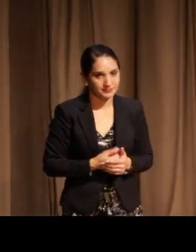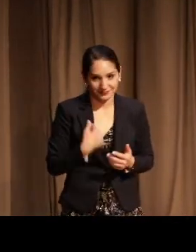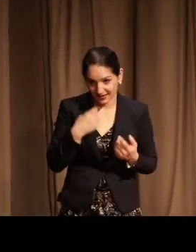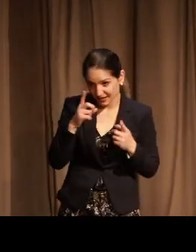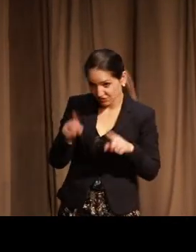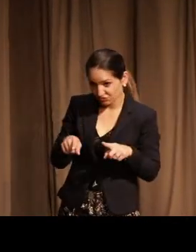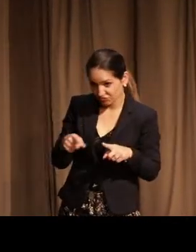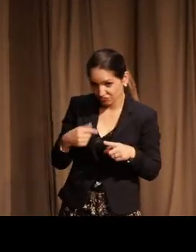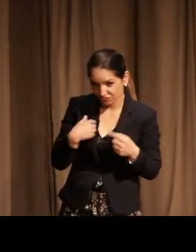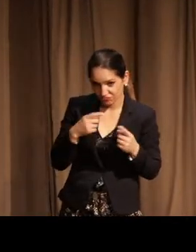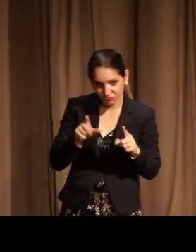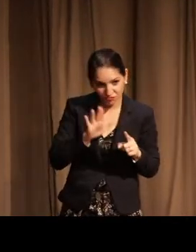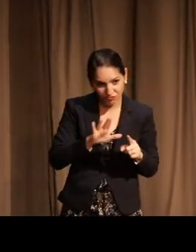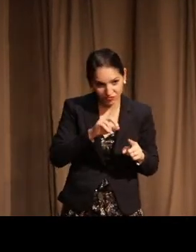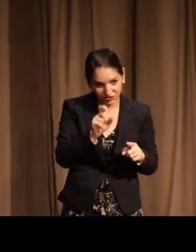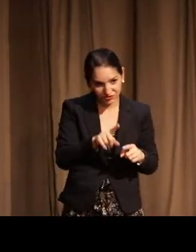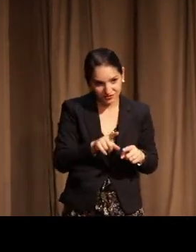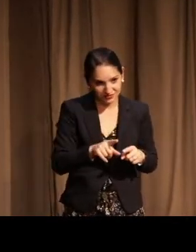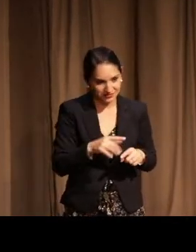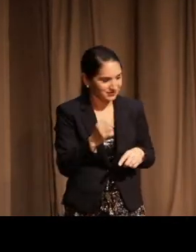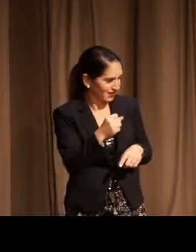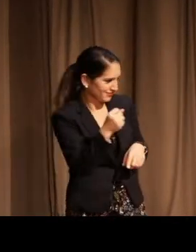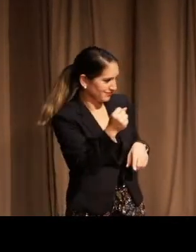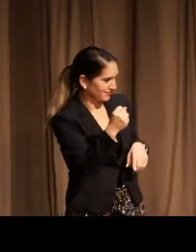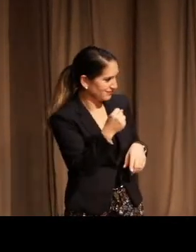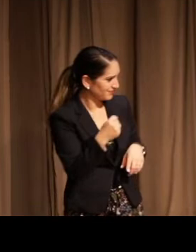we answer your question?